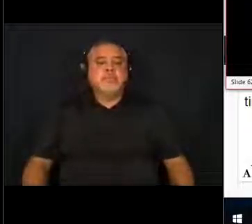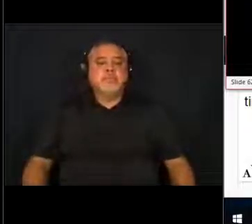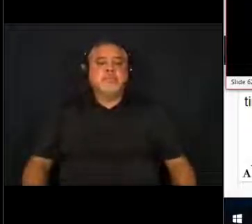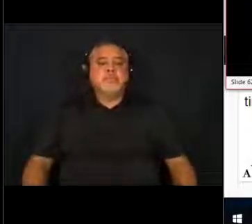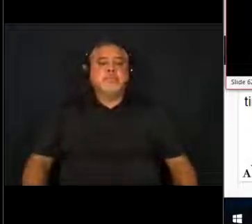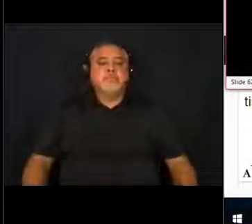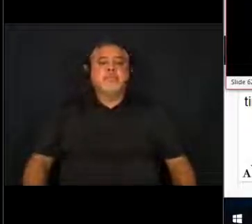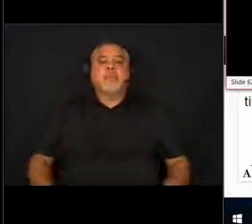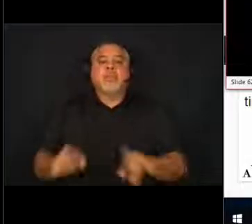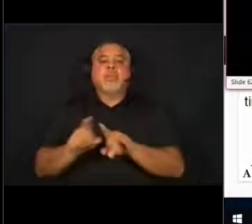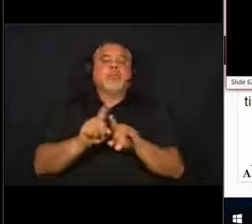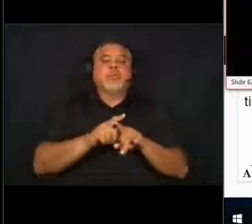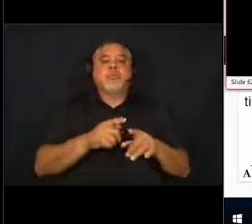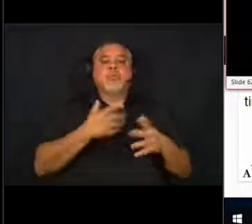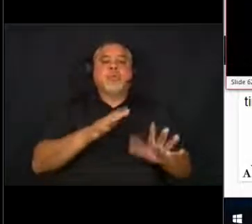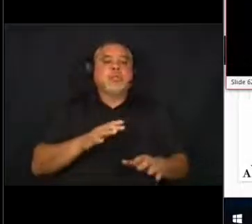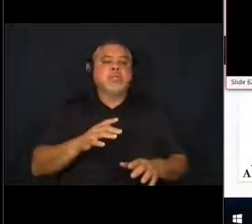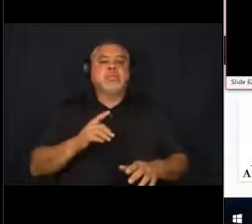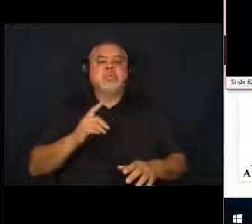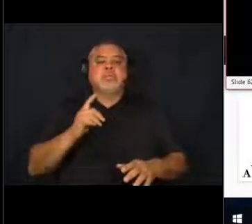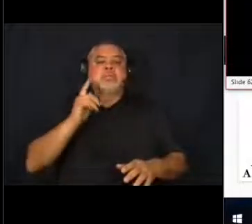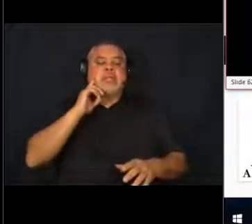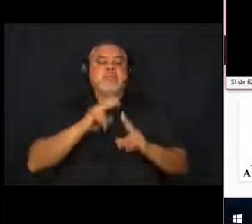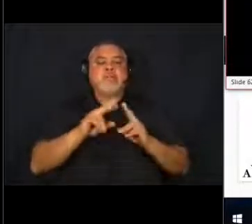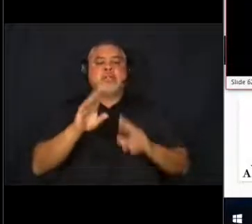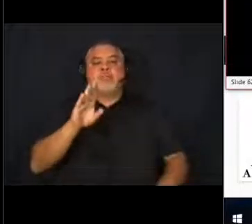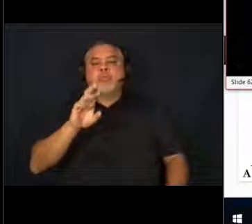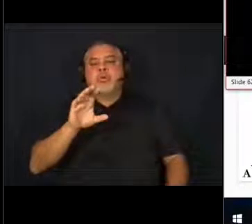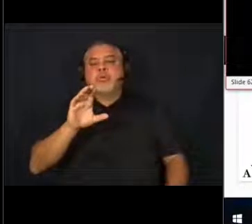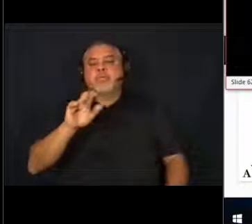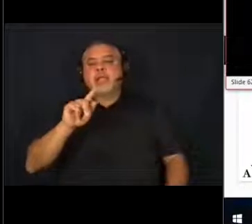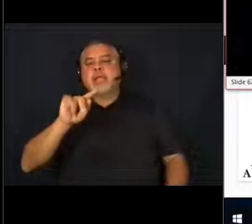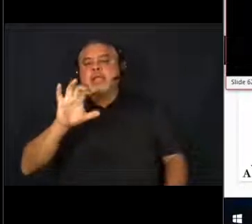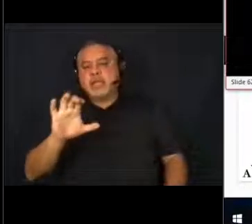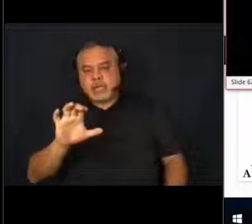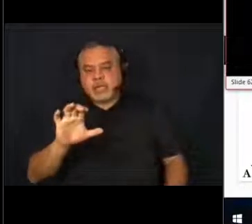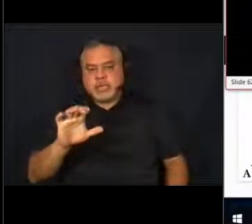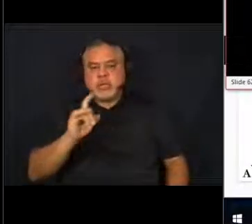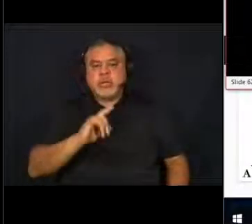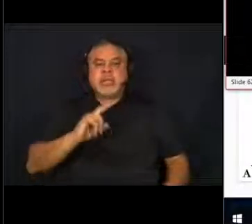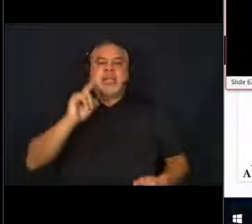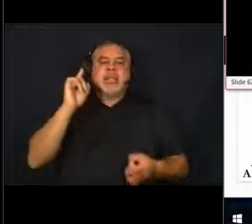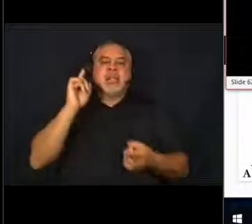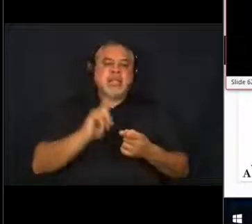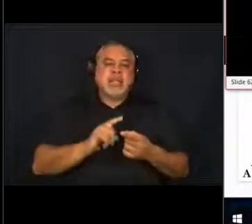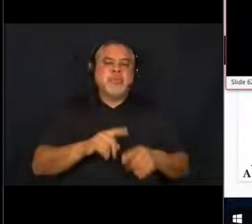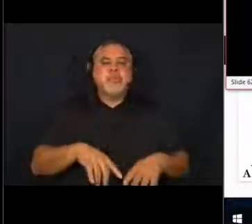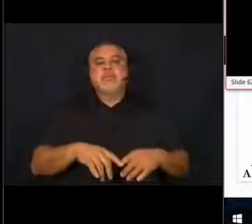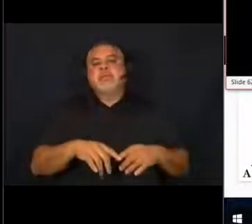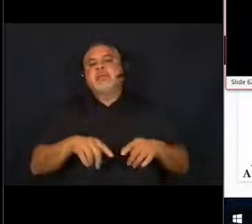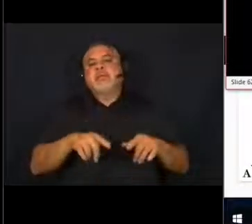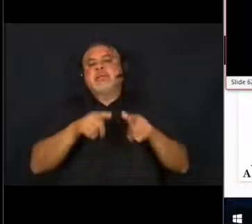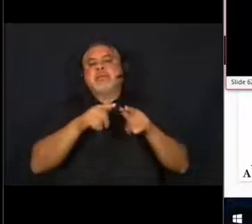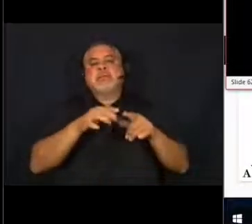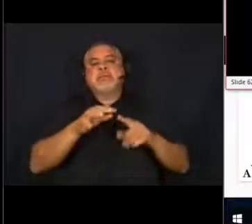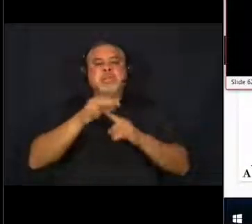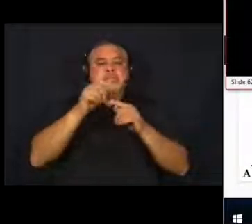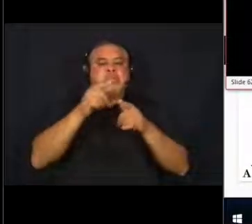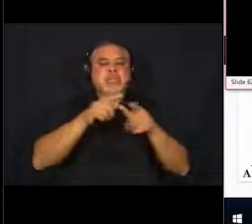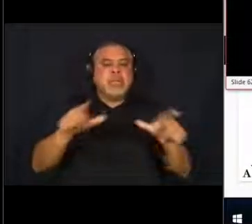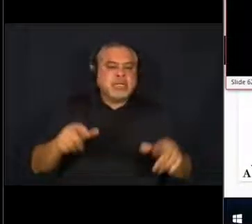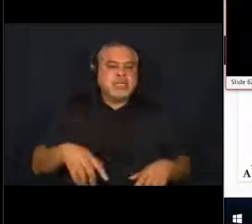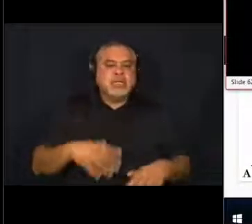We also don't want to sound bureaucratic. We want to limit jargon and acronyms like habeas corpus